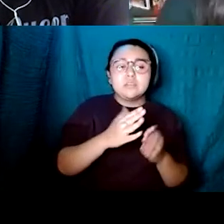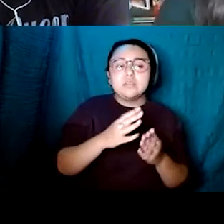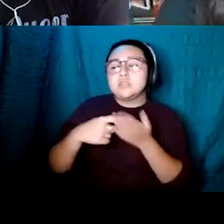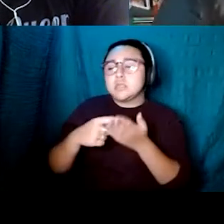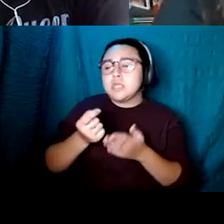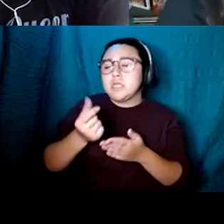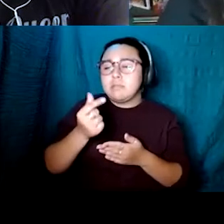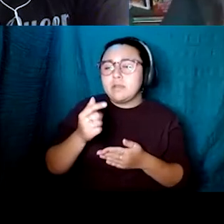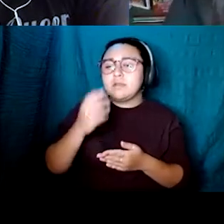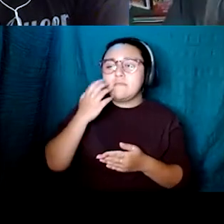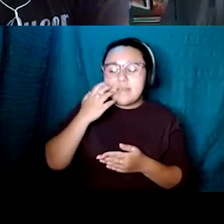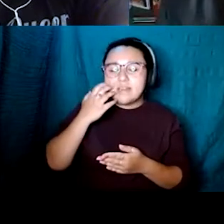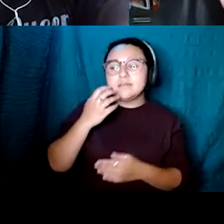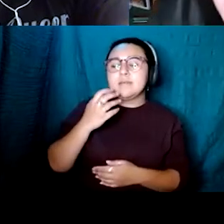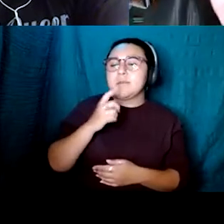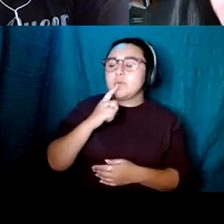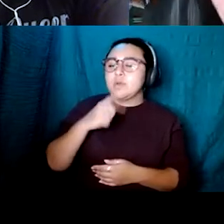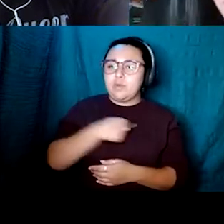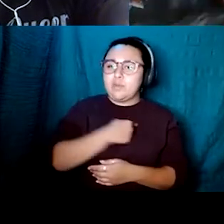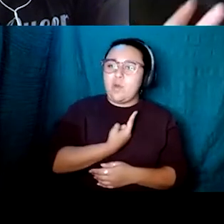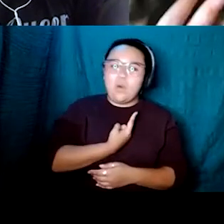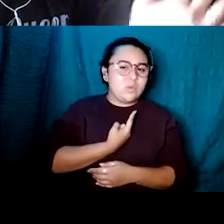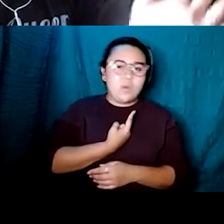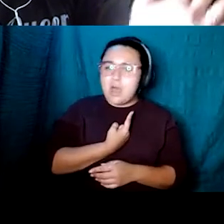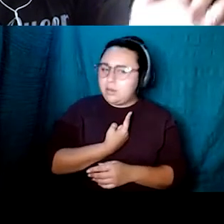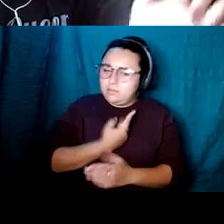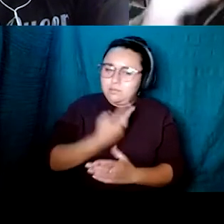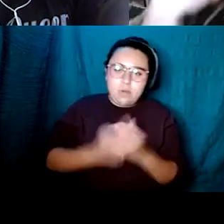one, you know, this magnitude of this,